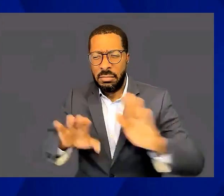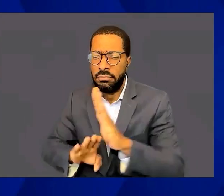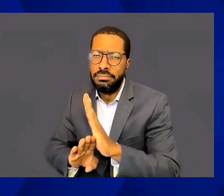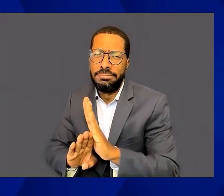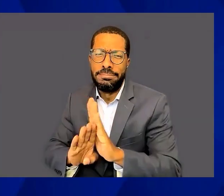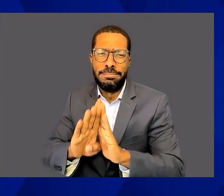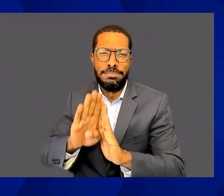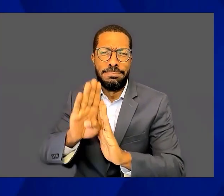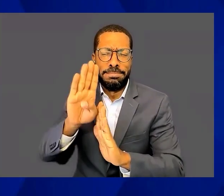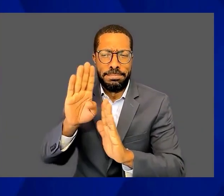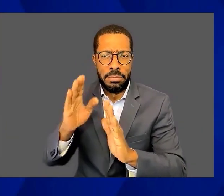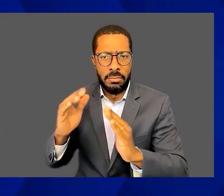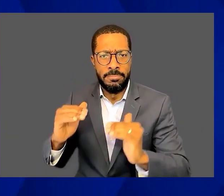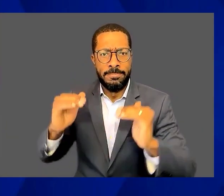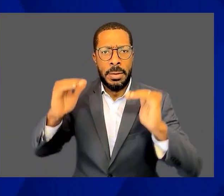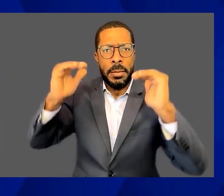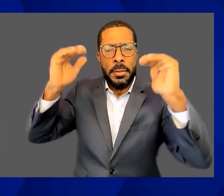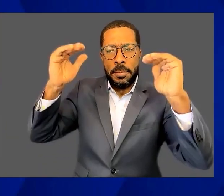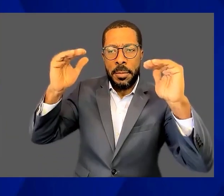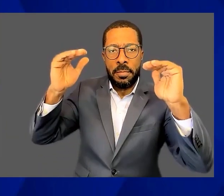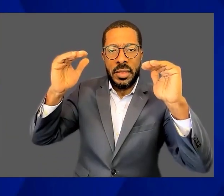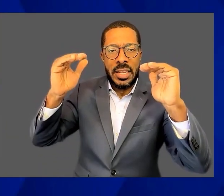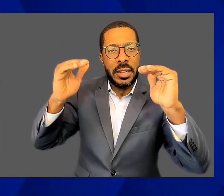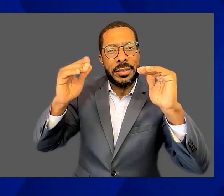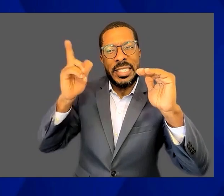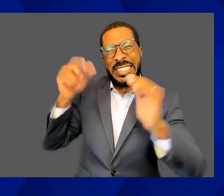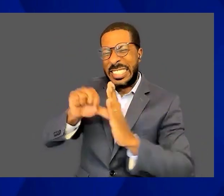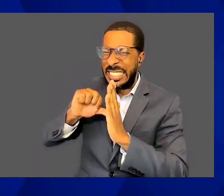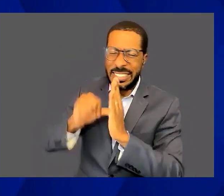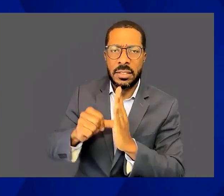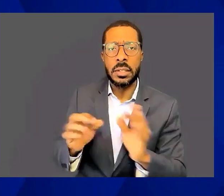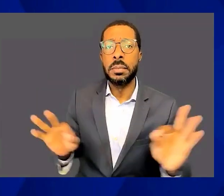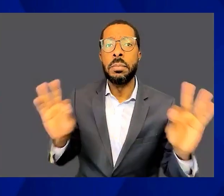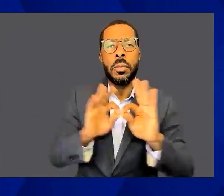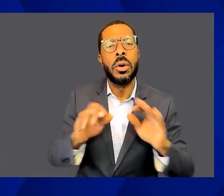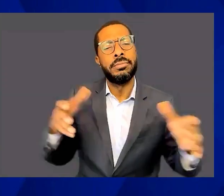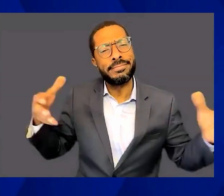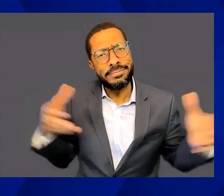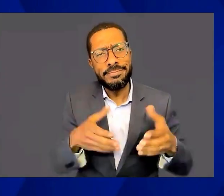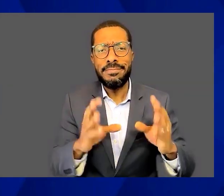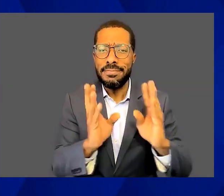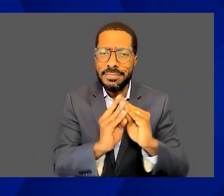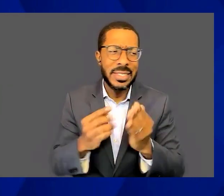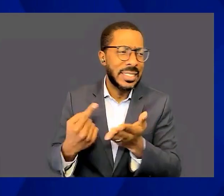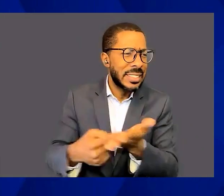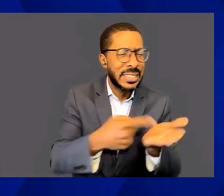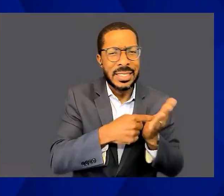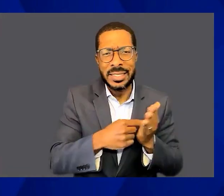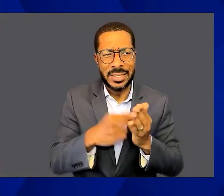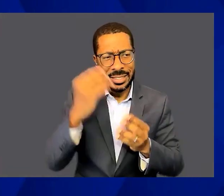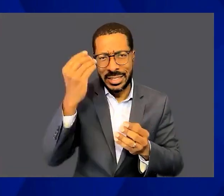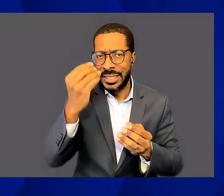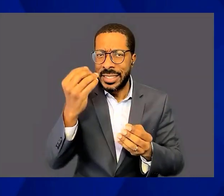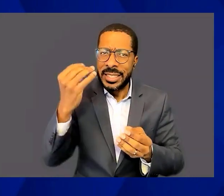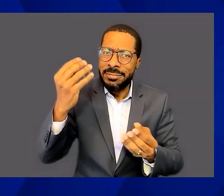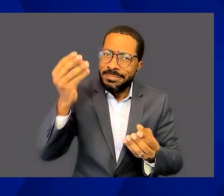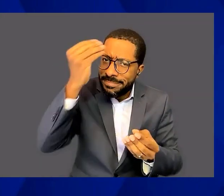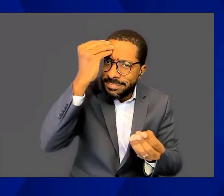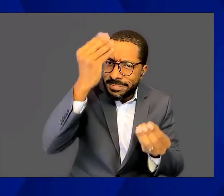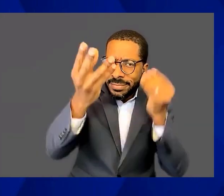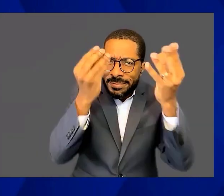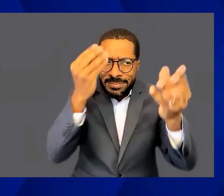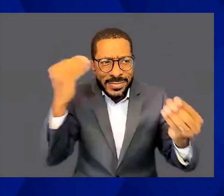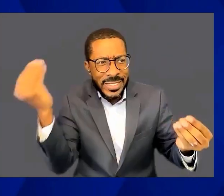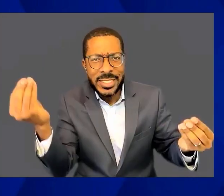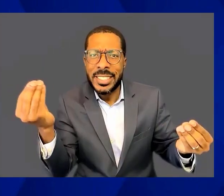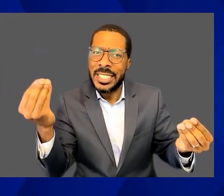and reinforce the importance of gatherings just like this one. We're grateful at AAAS for his vision and for all of you